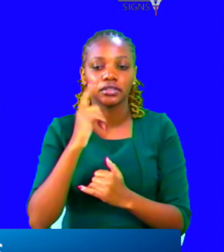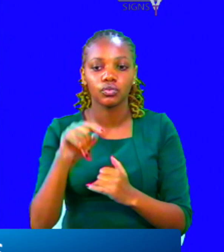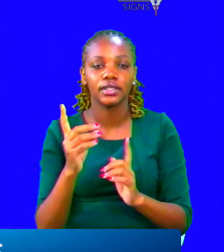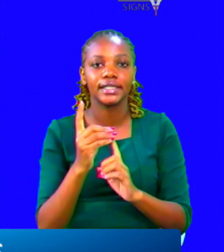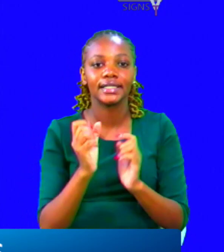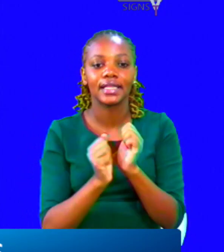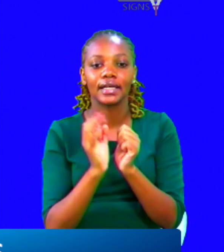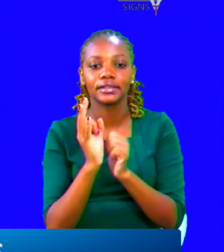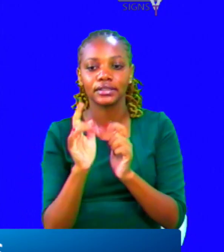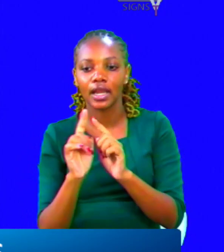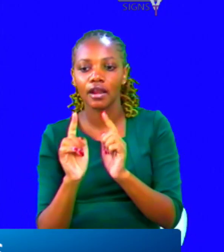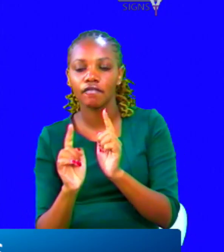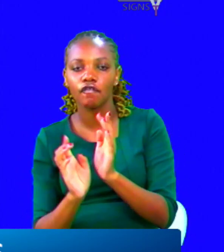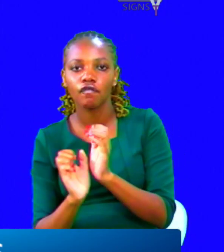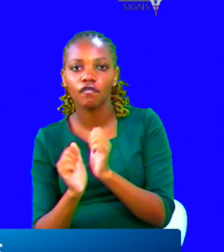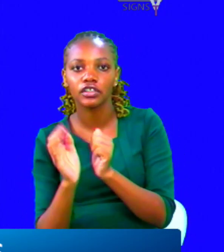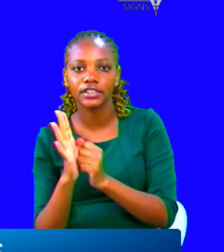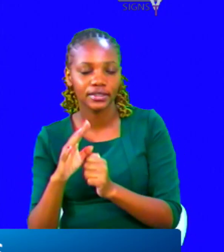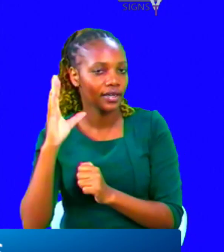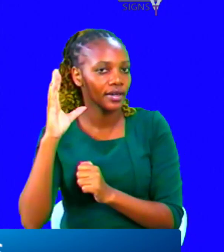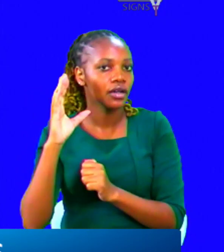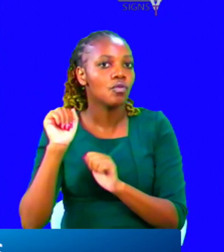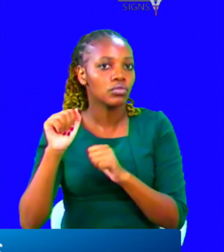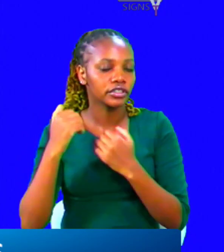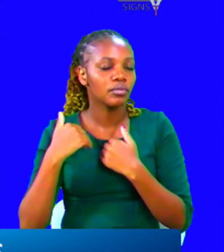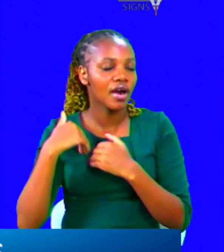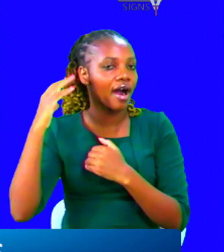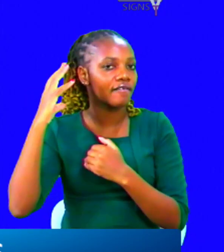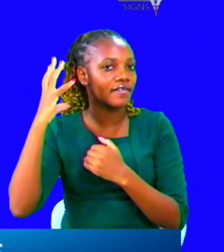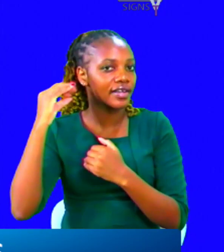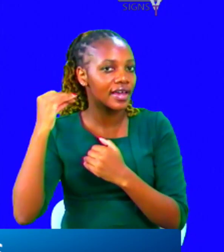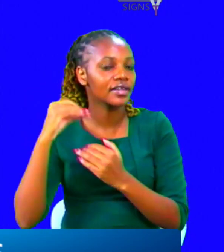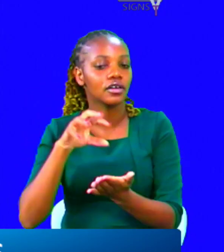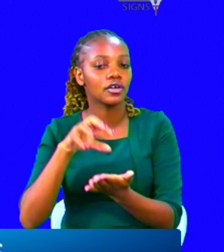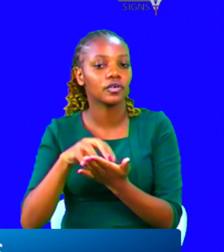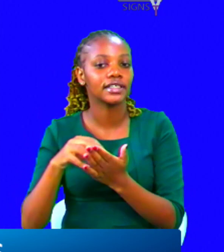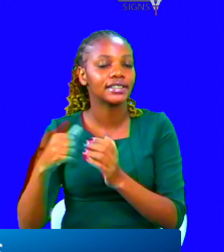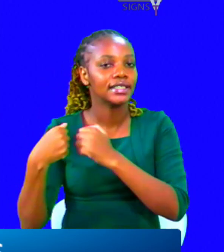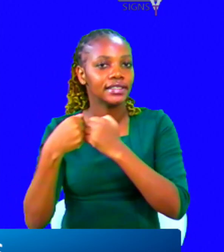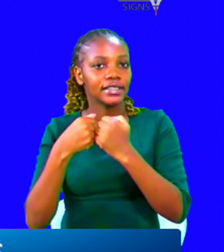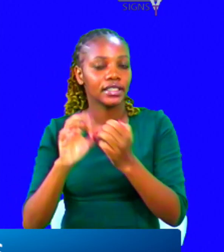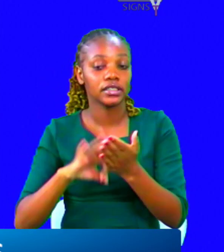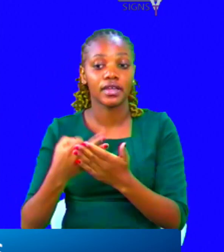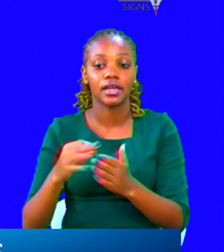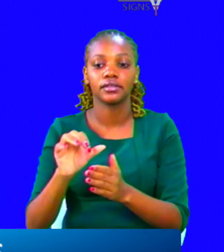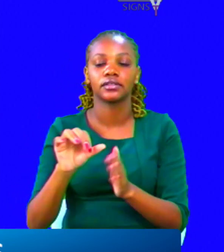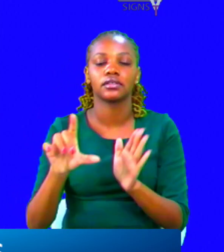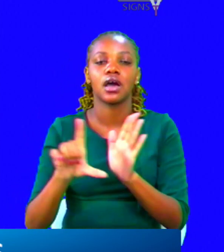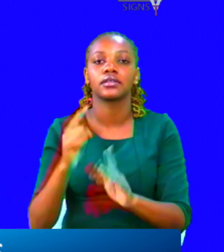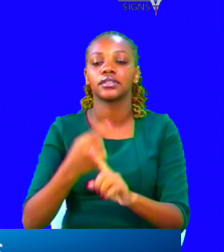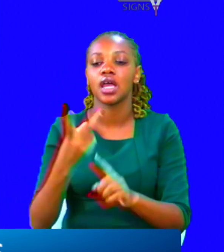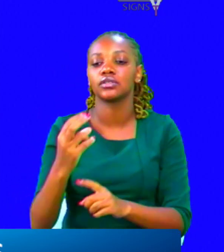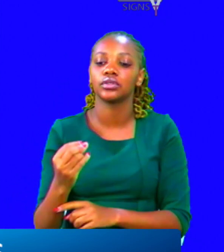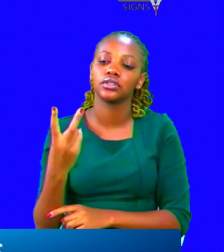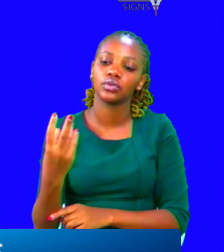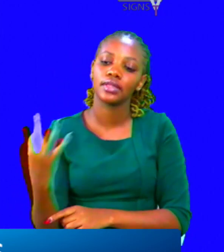the 13th and 14th of next month as the hearing dates of the case challenging the Finance Act 2023. Now,